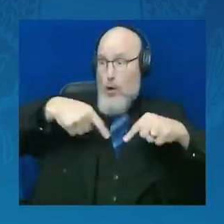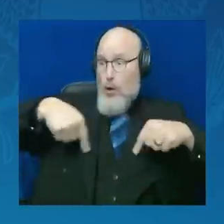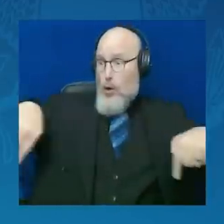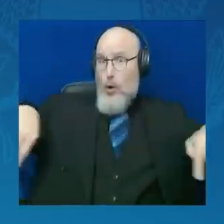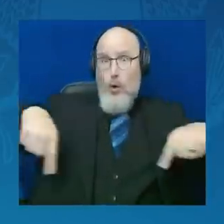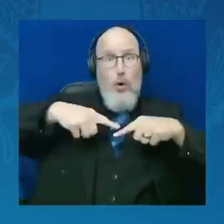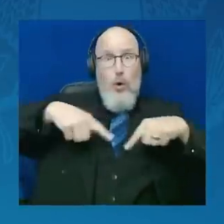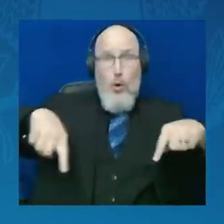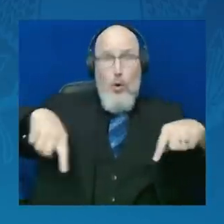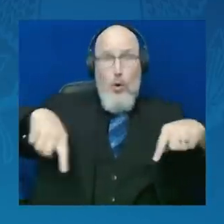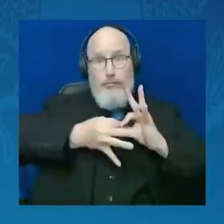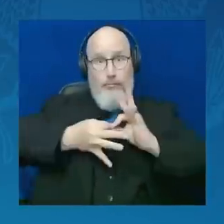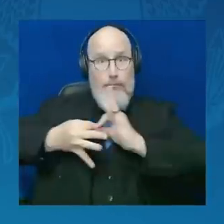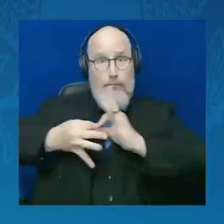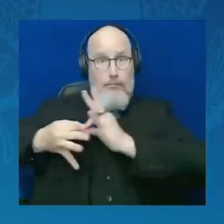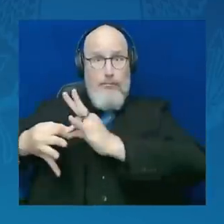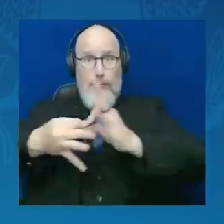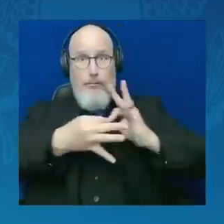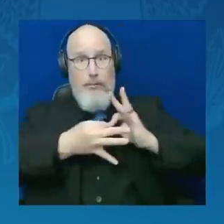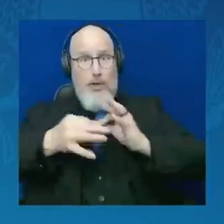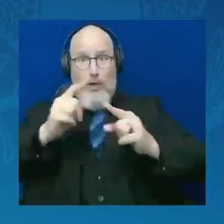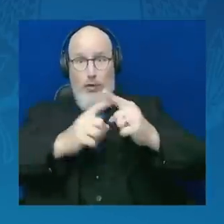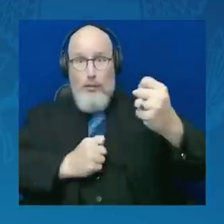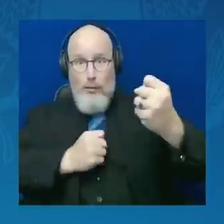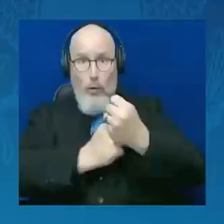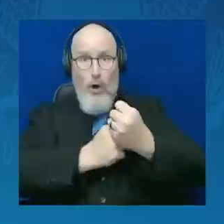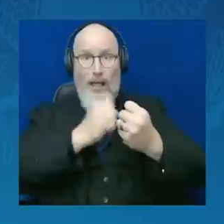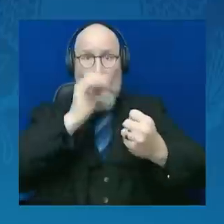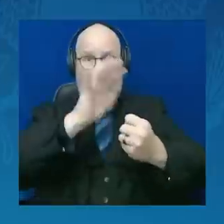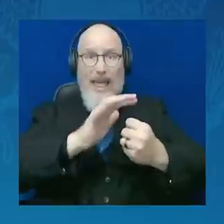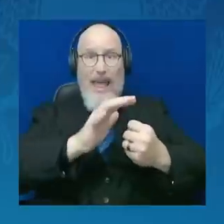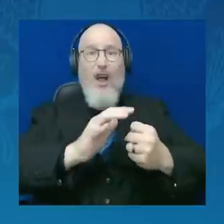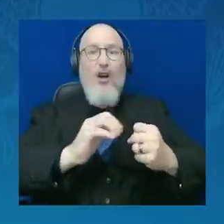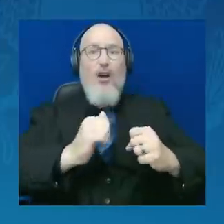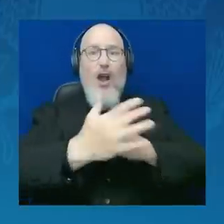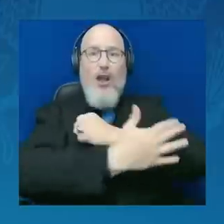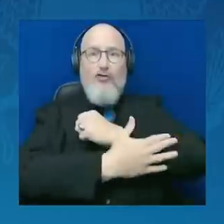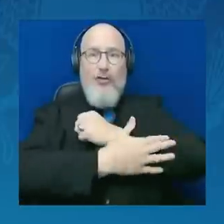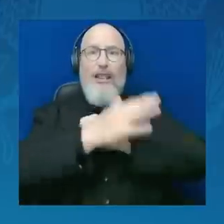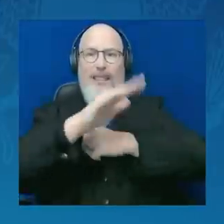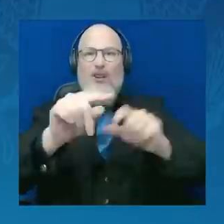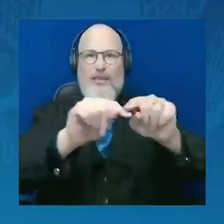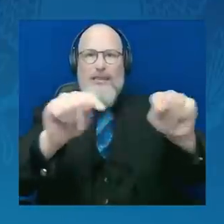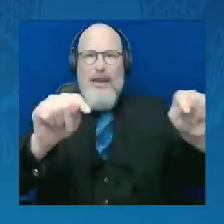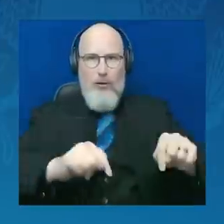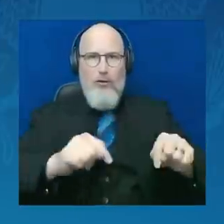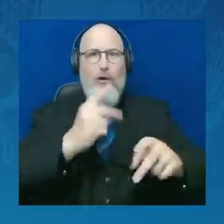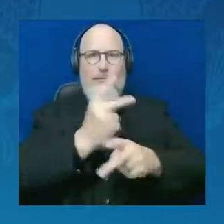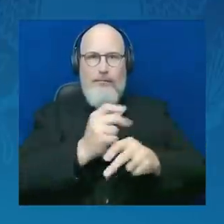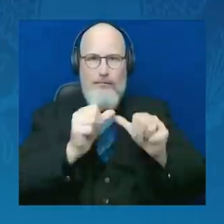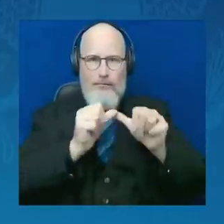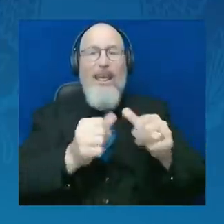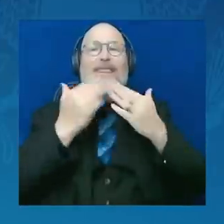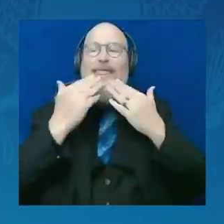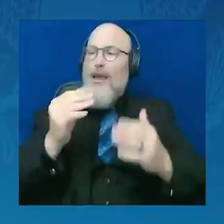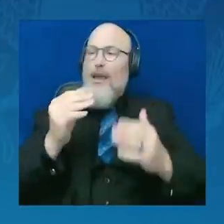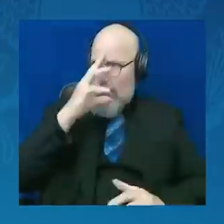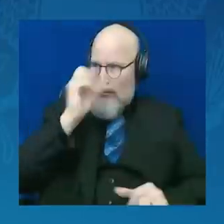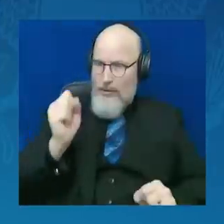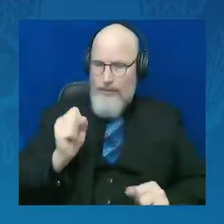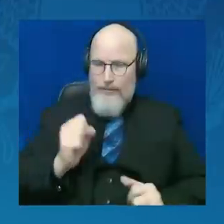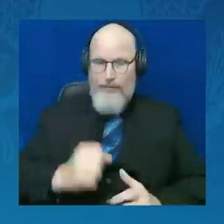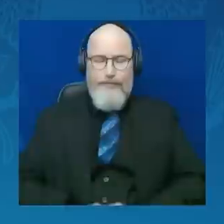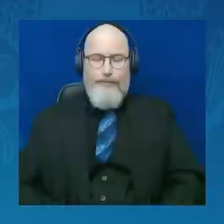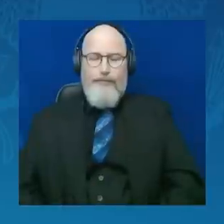sovereignty and territorial integrity. Thank you, Mr. President. Mamy czas na pytania dziennikarskie. Proszę o zadanie